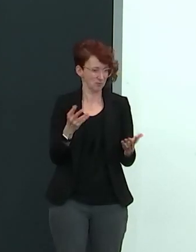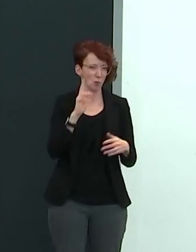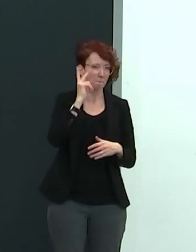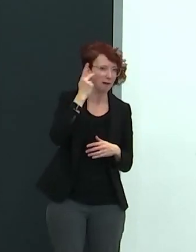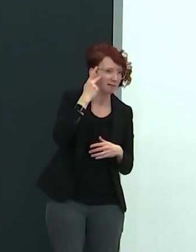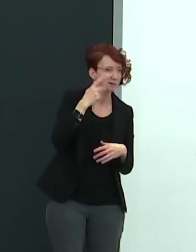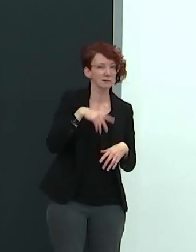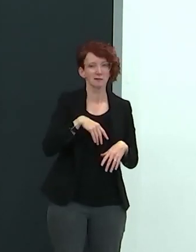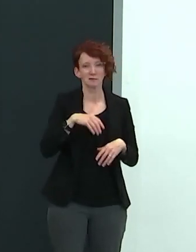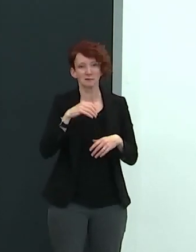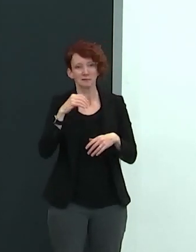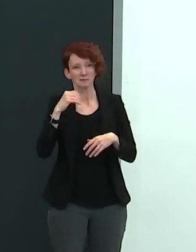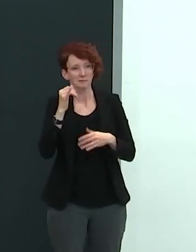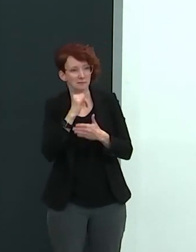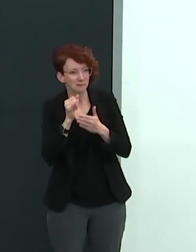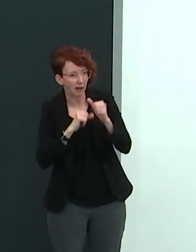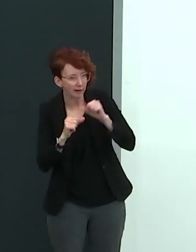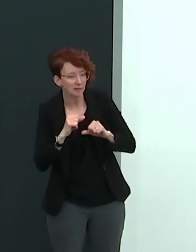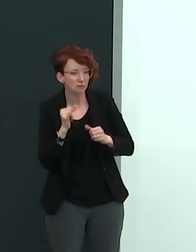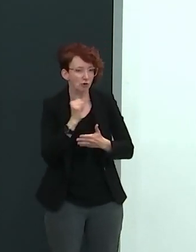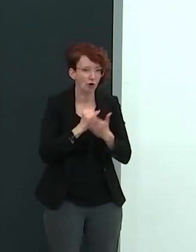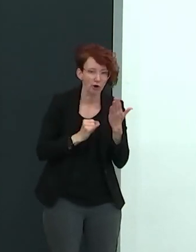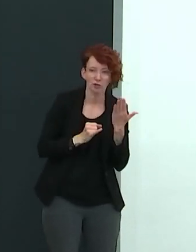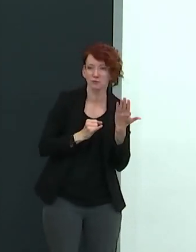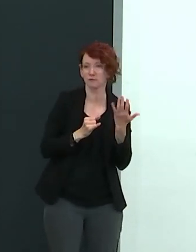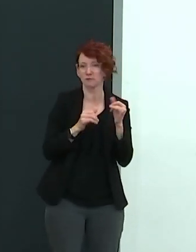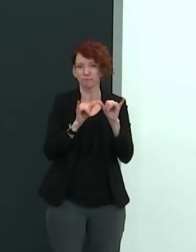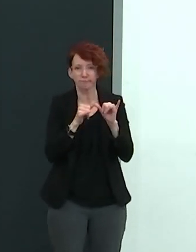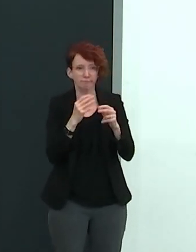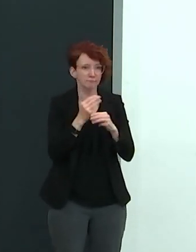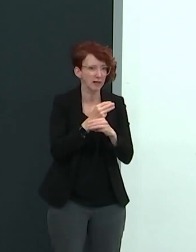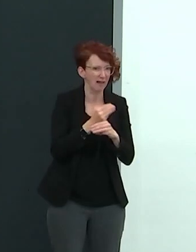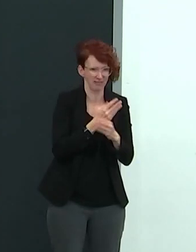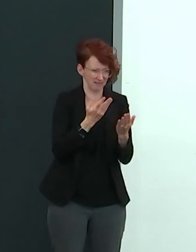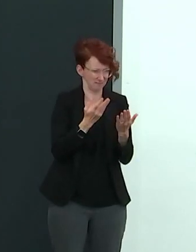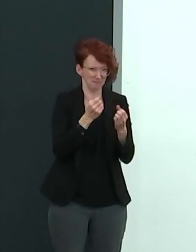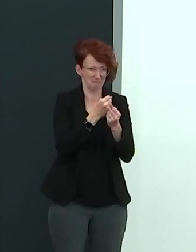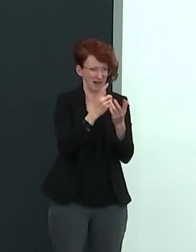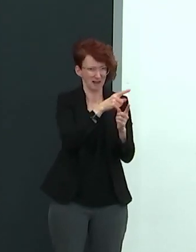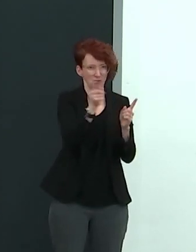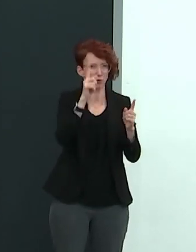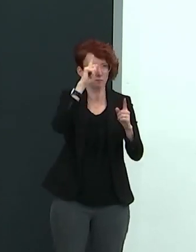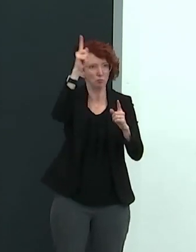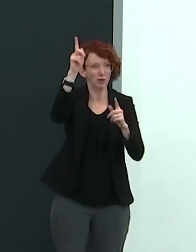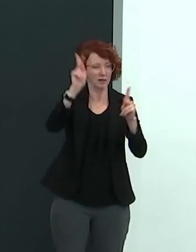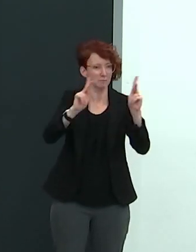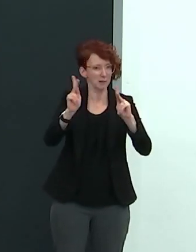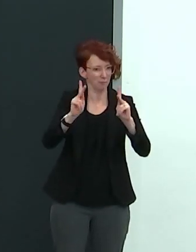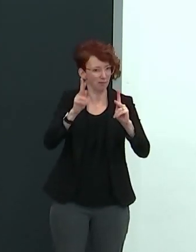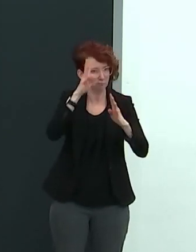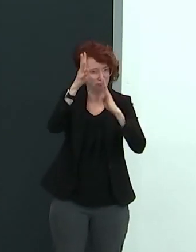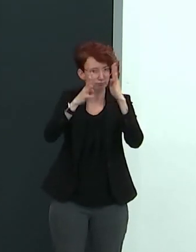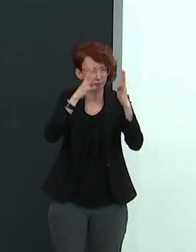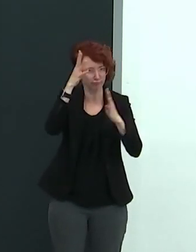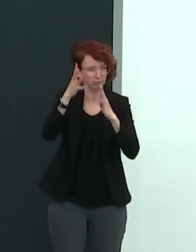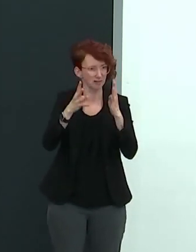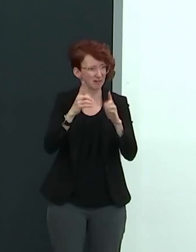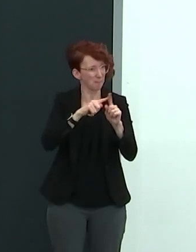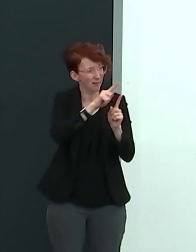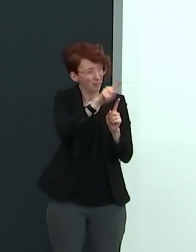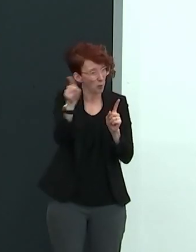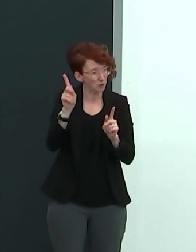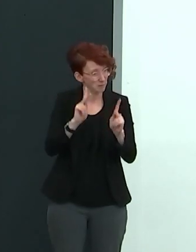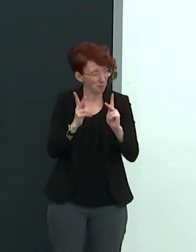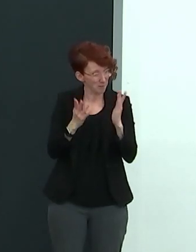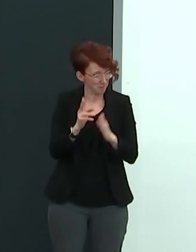art, philosophy, engineering, and mathematics. Many credit the brilliant innovations in the technology, engineering,